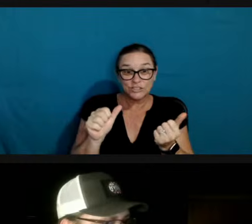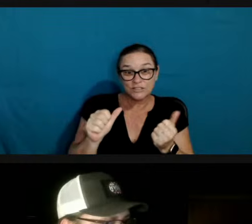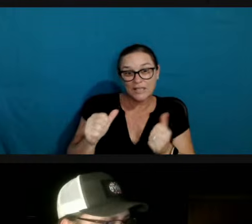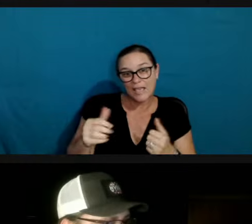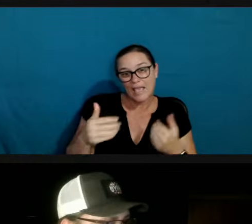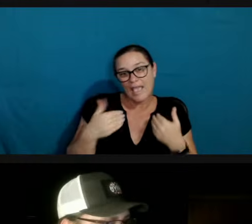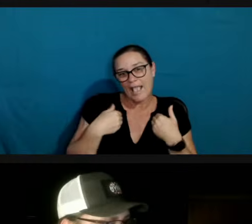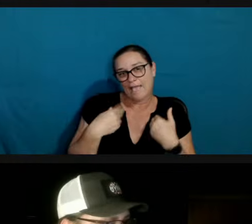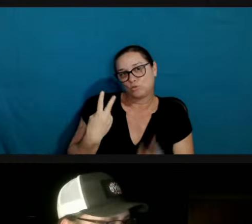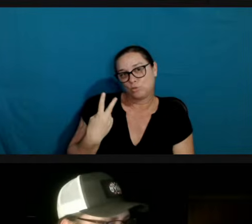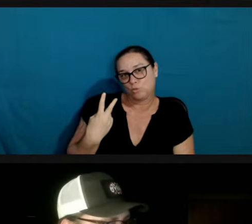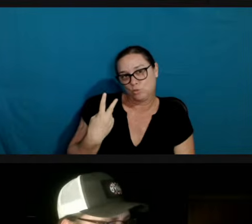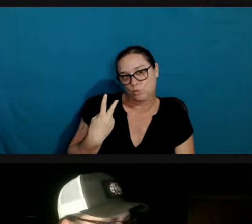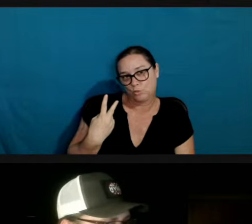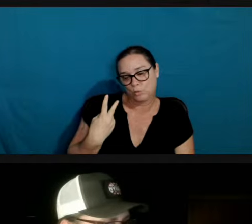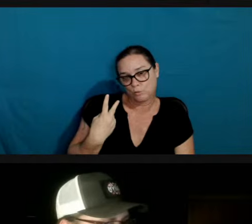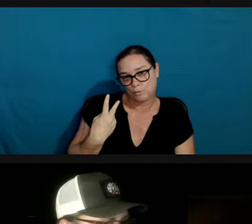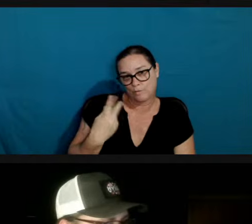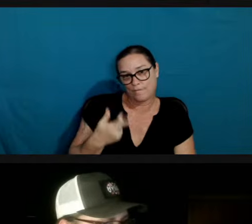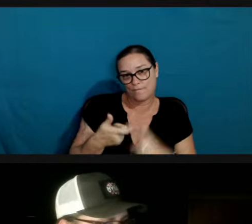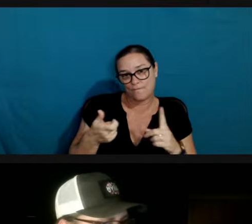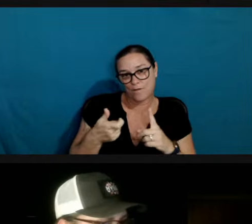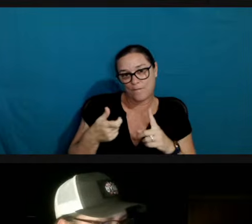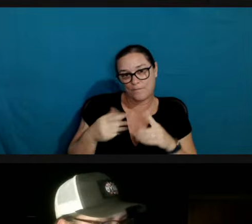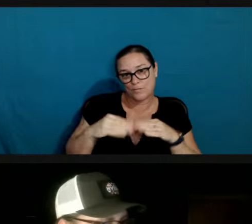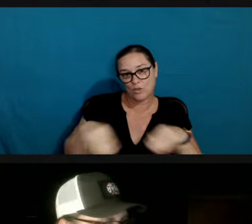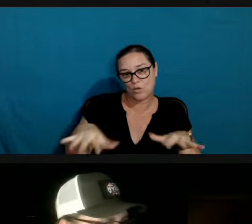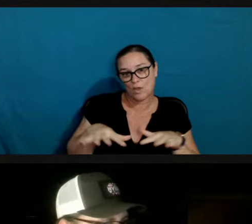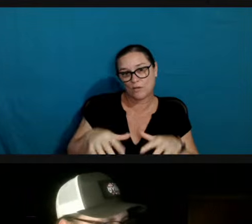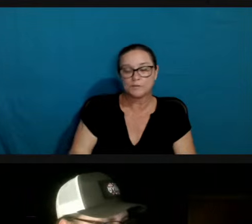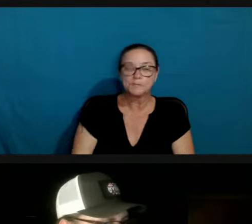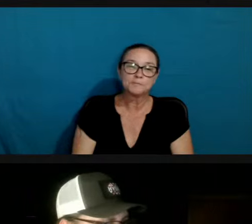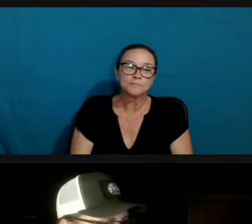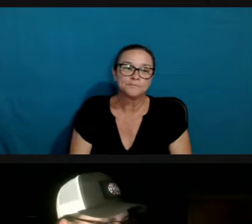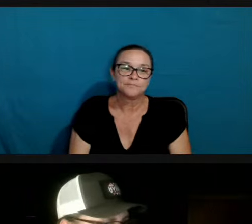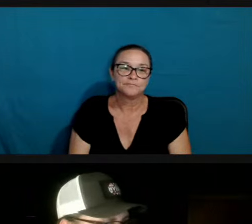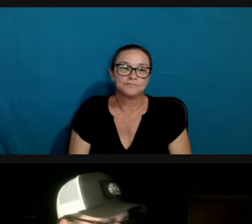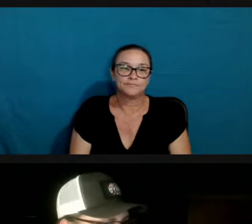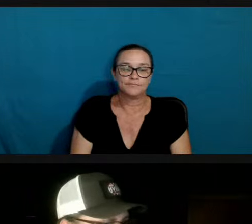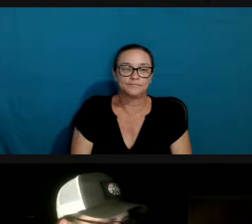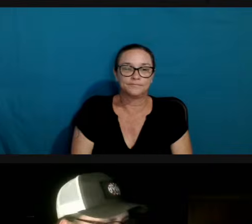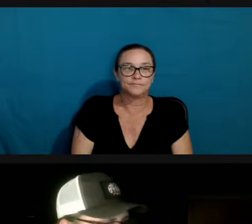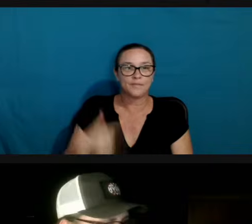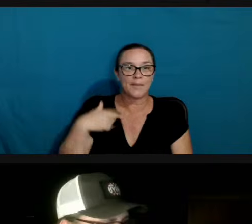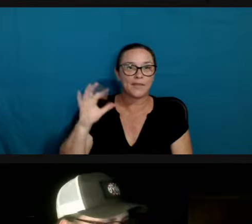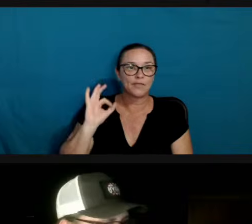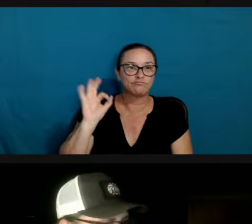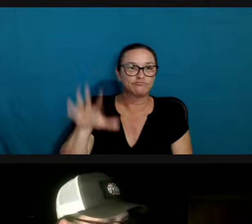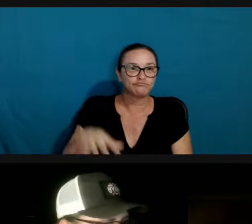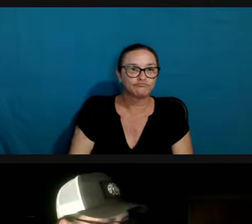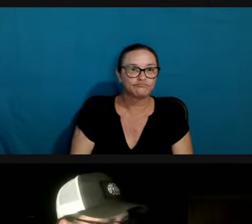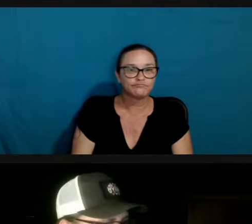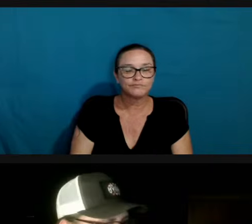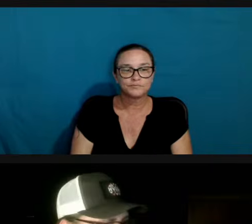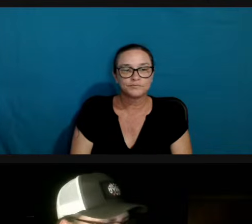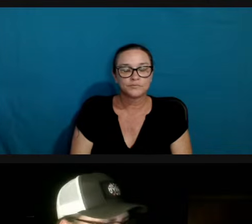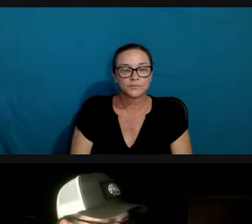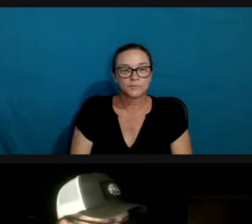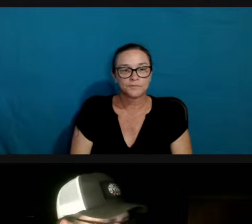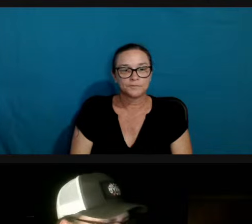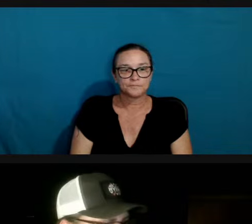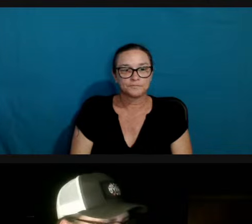have two from the ground before you go want for to it. roll. You want to throw mine in here? Let me go in here real quick. So first one is